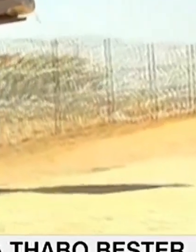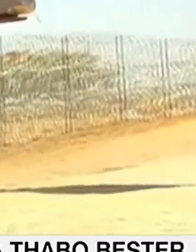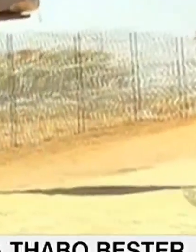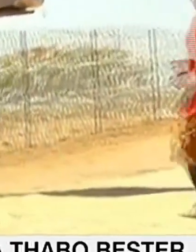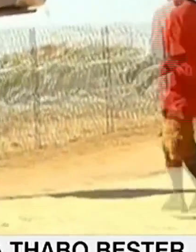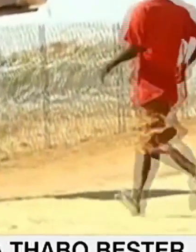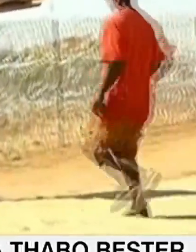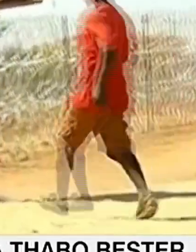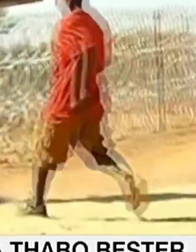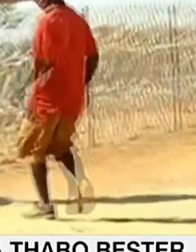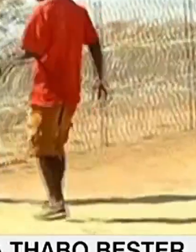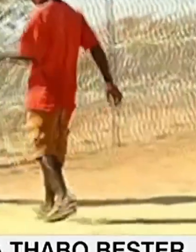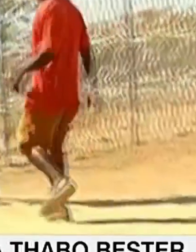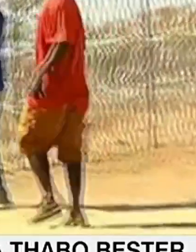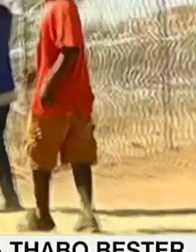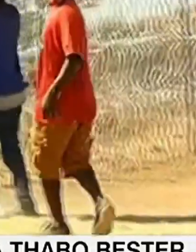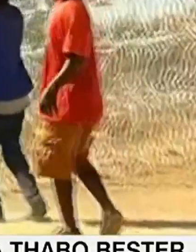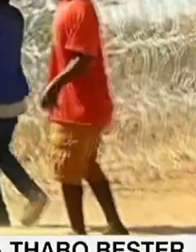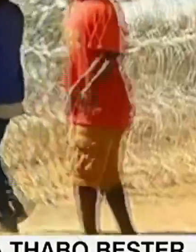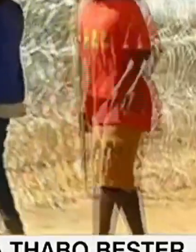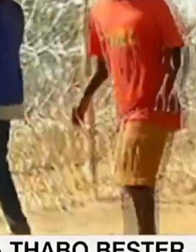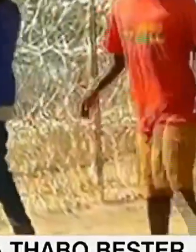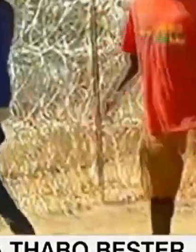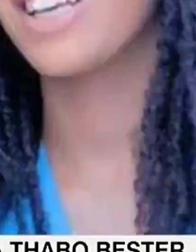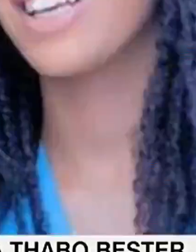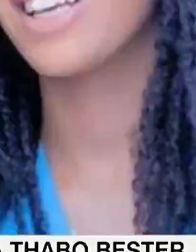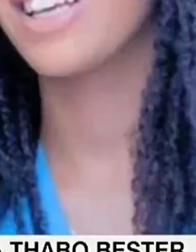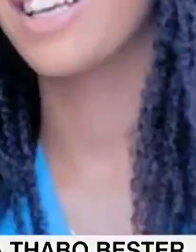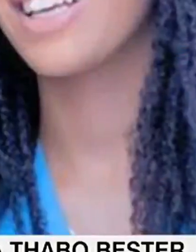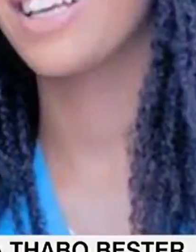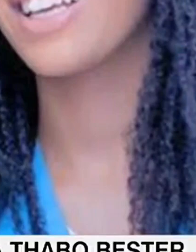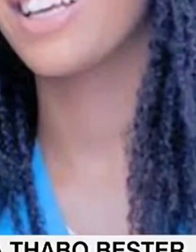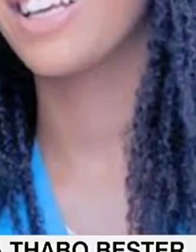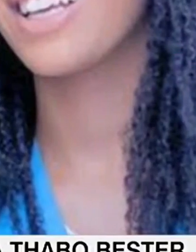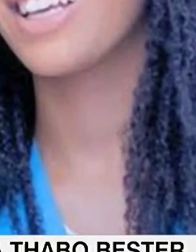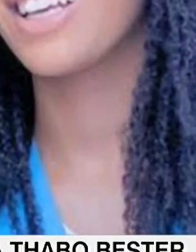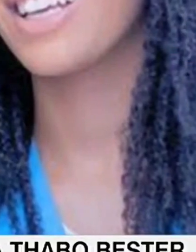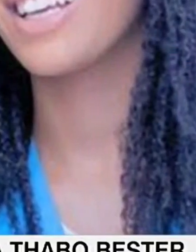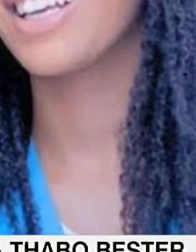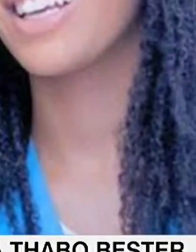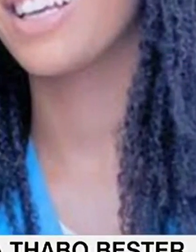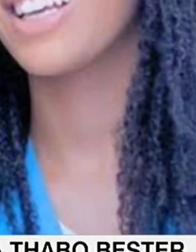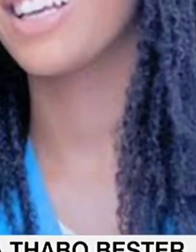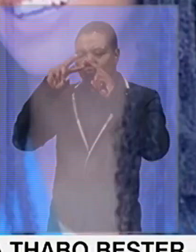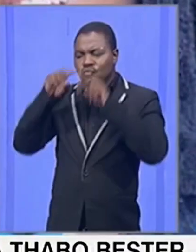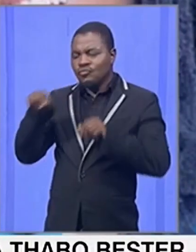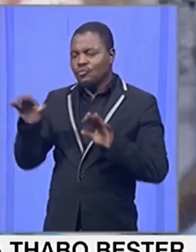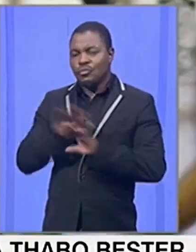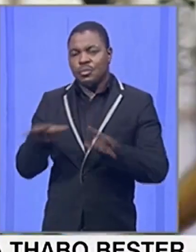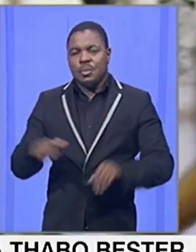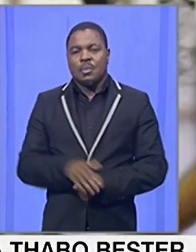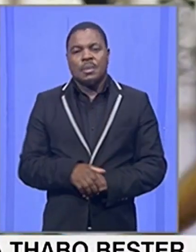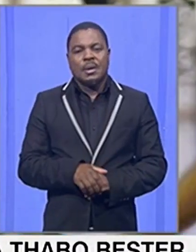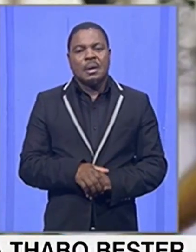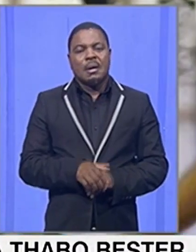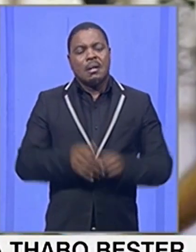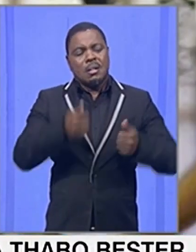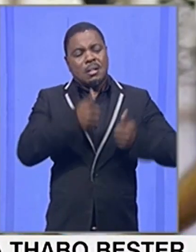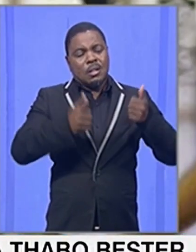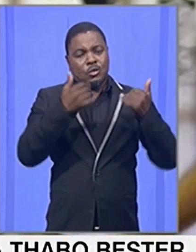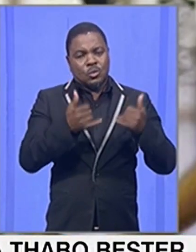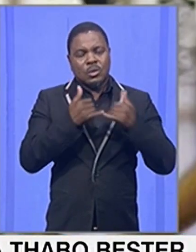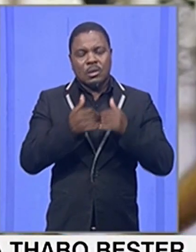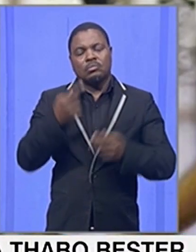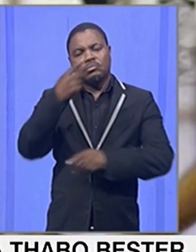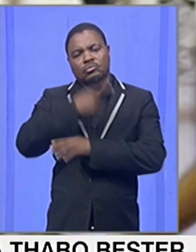nageng. Le ge go le bjalo lekala leo le re a le amego godimo ga dinyakišišo tša malebana le go ngwega ga Bester. Bahlankedi ba hlole ba lekola